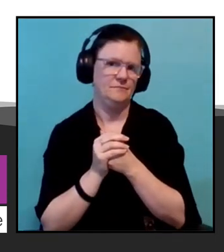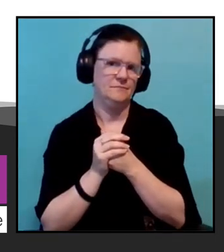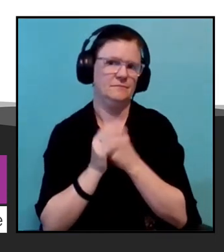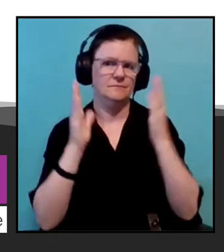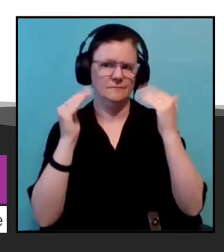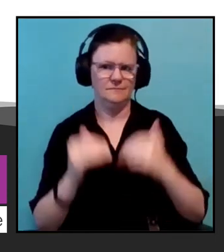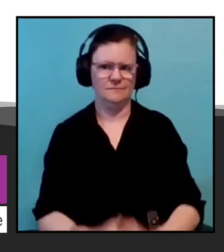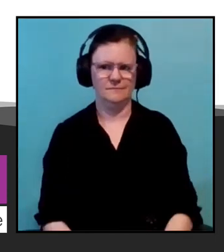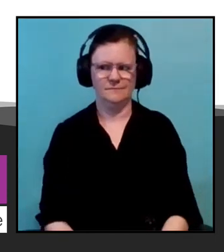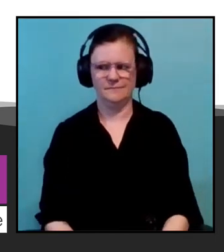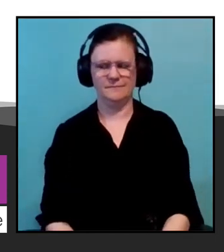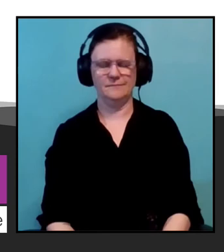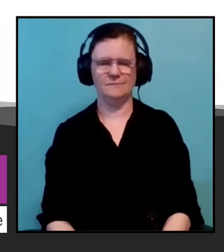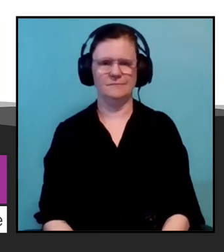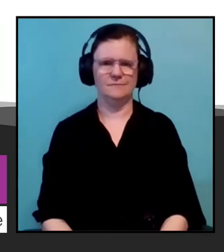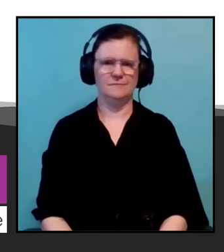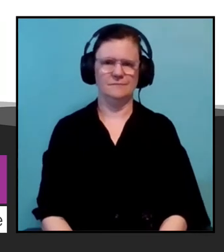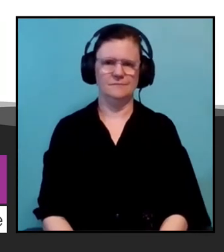Next slide.